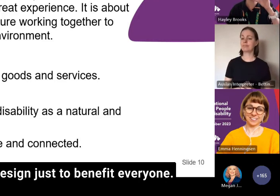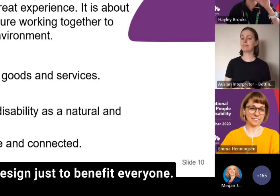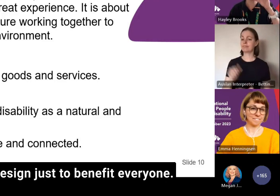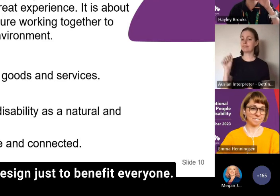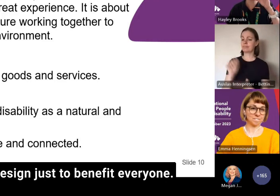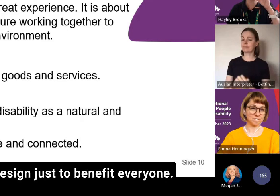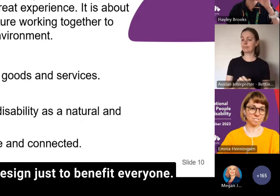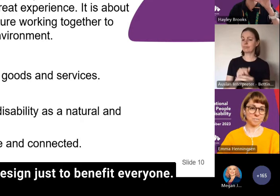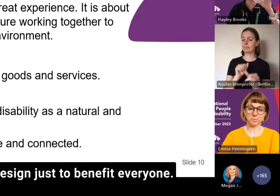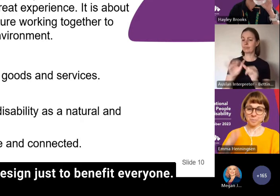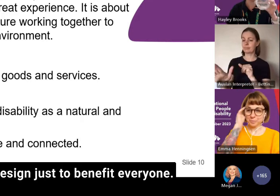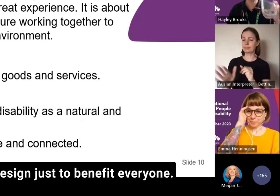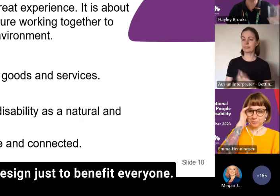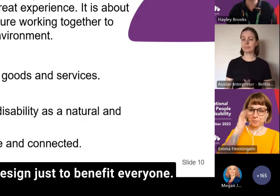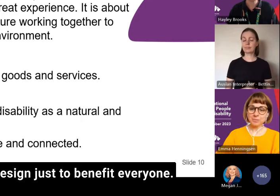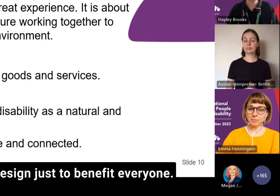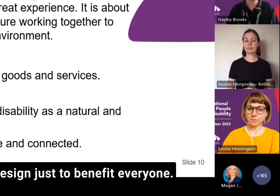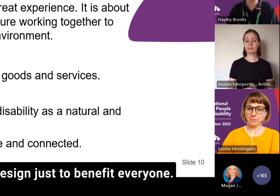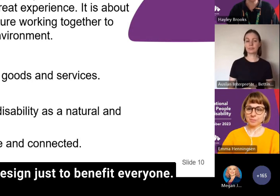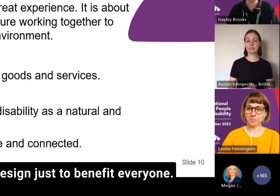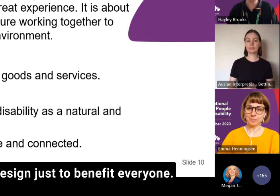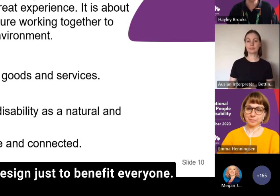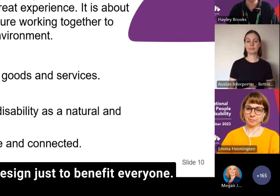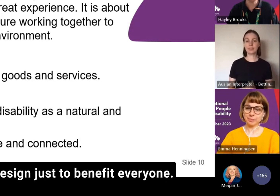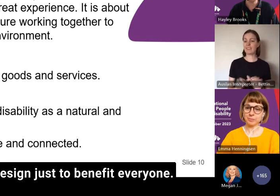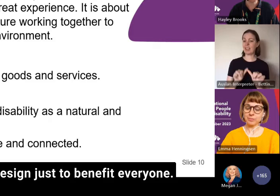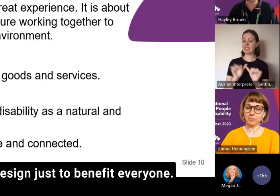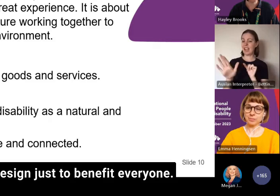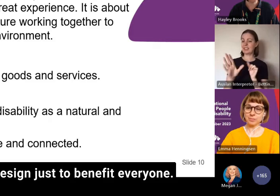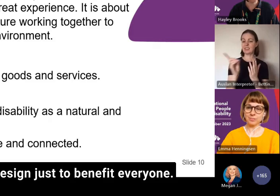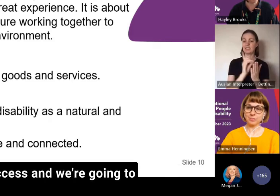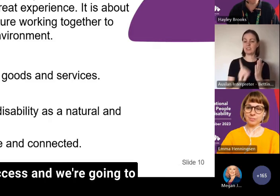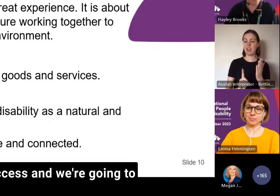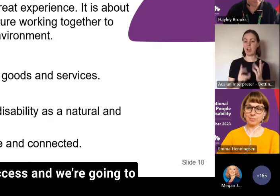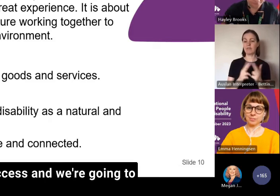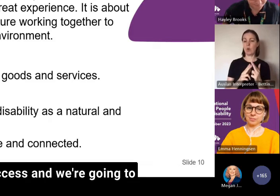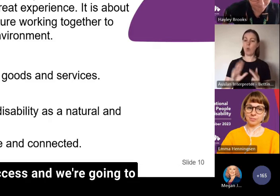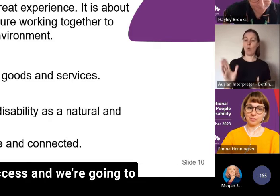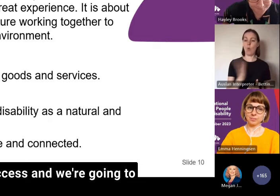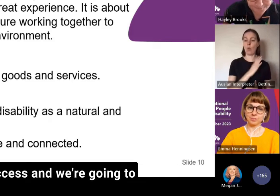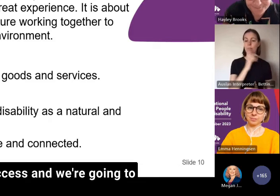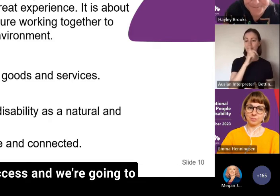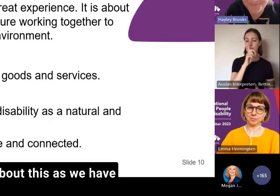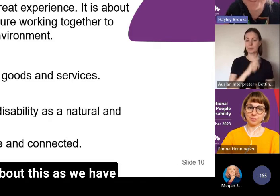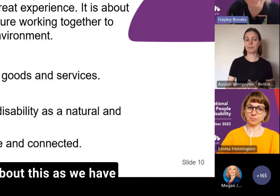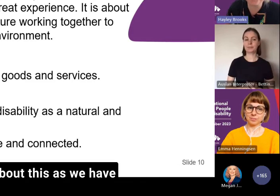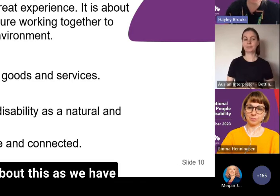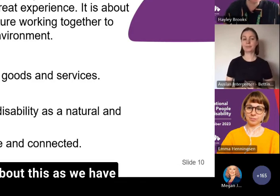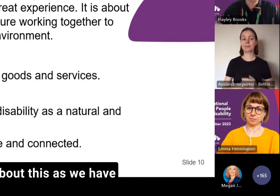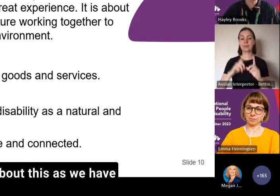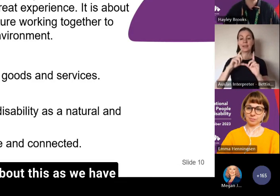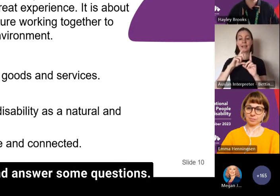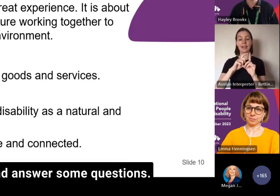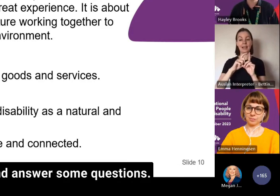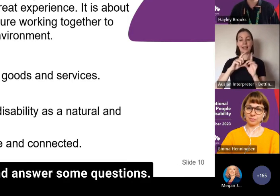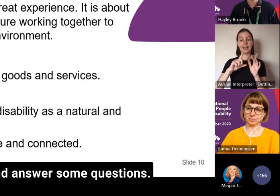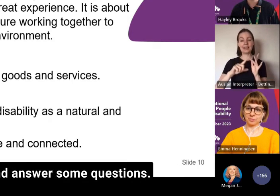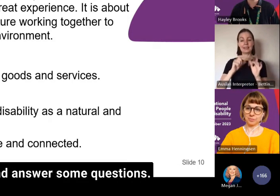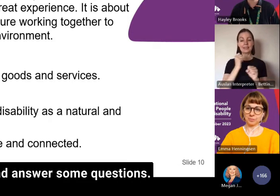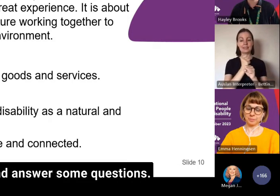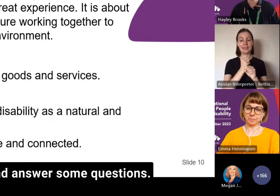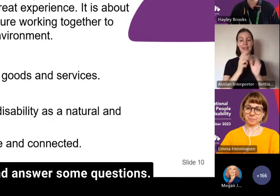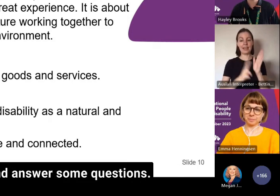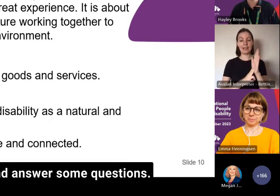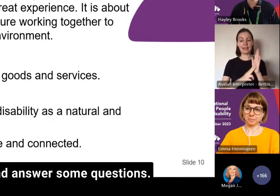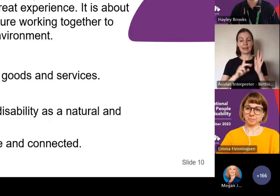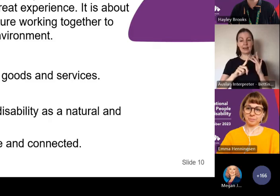but certainly it's a great design just to benefit everyone. So dignified access, and we're going to talk more about this as we have a conversation and